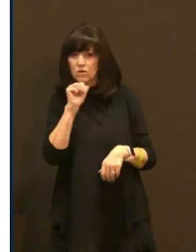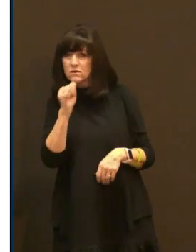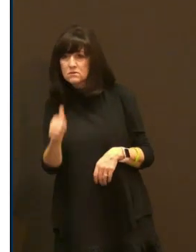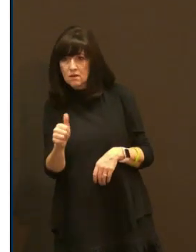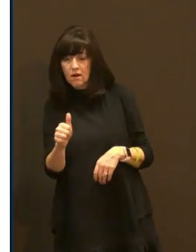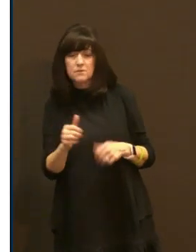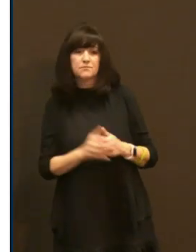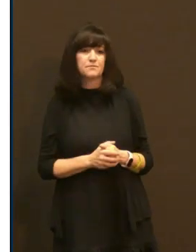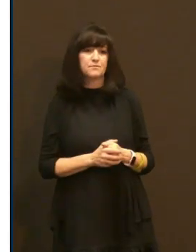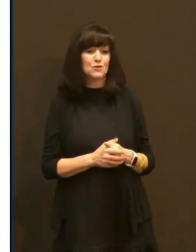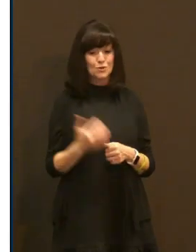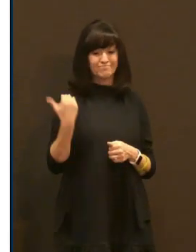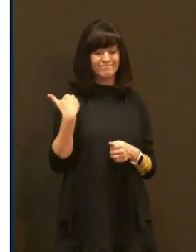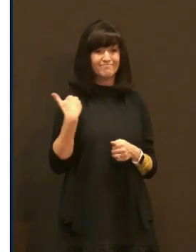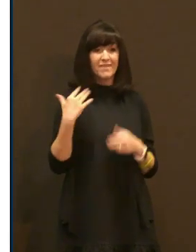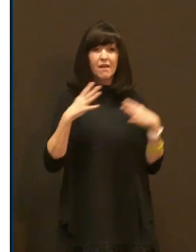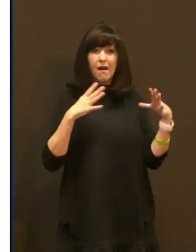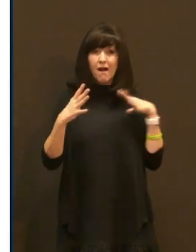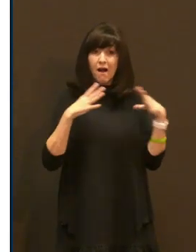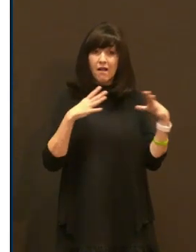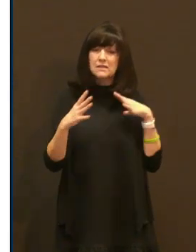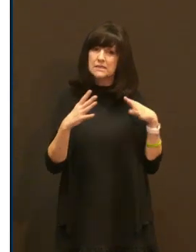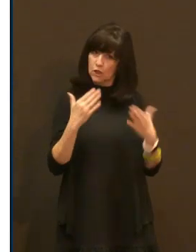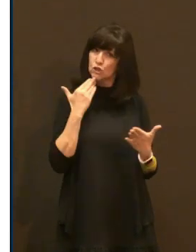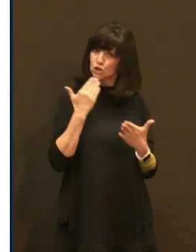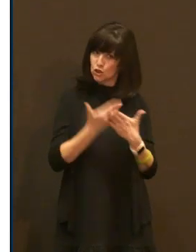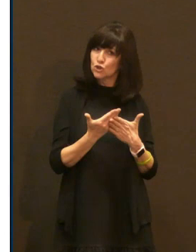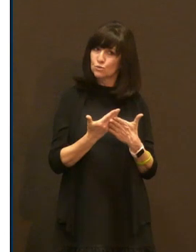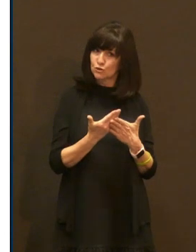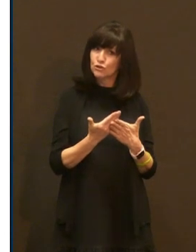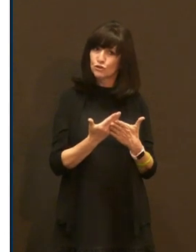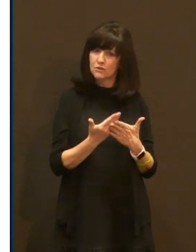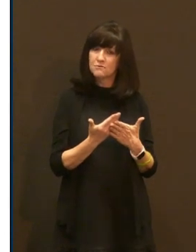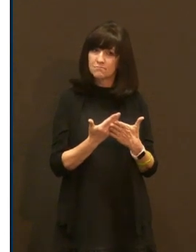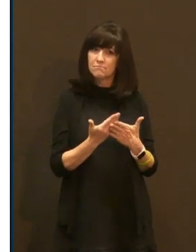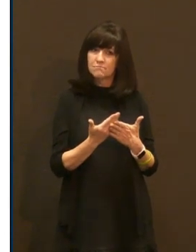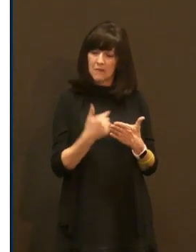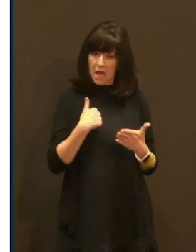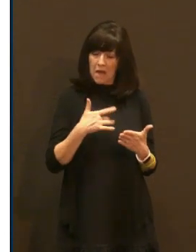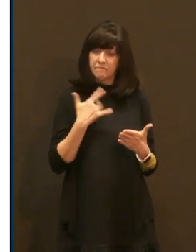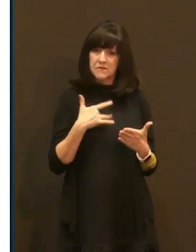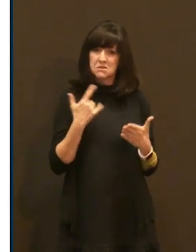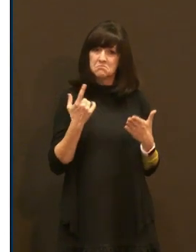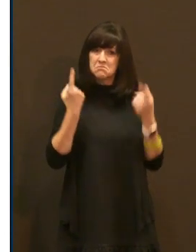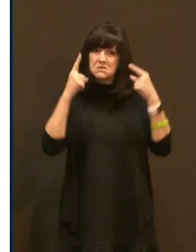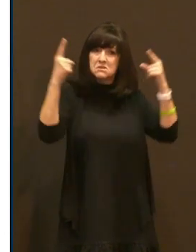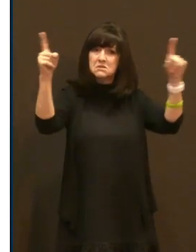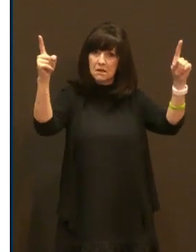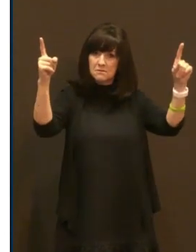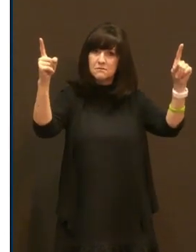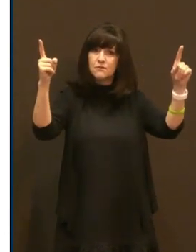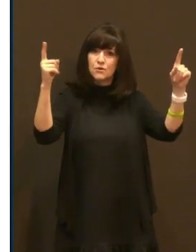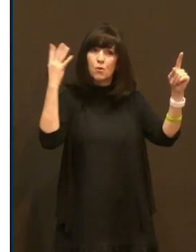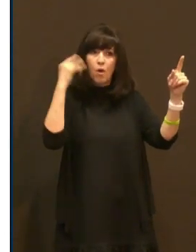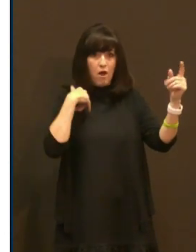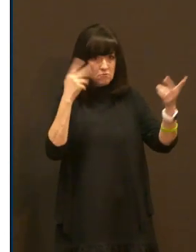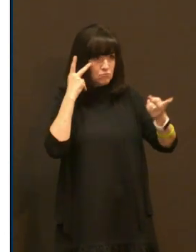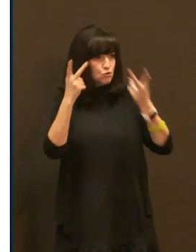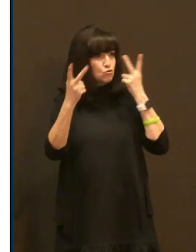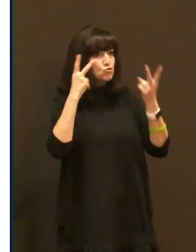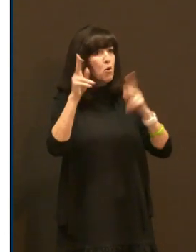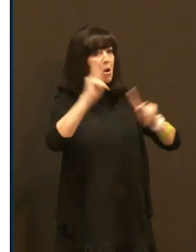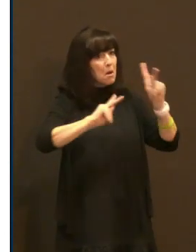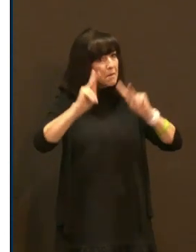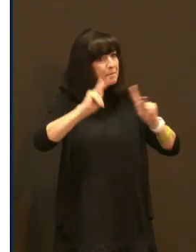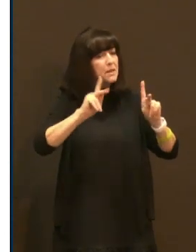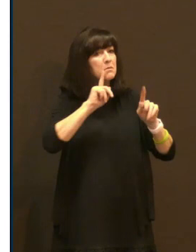a good weekend for us. Certainly it was a successful one, as we saw the activity